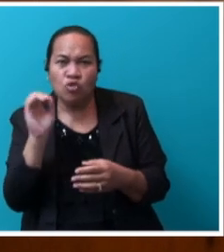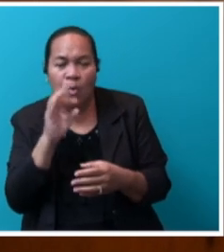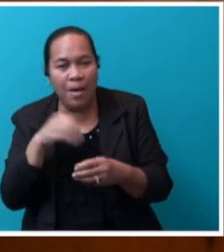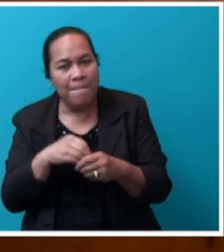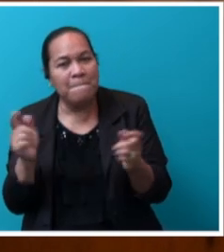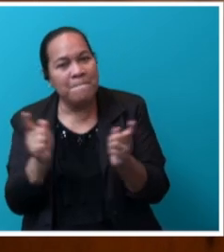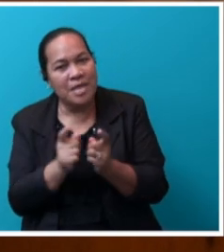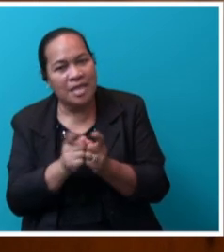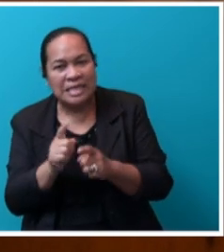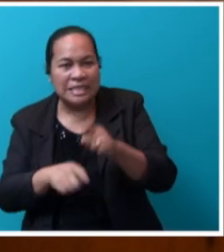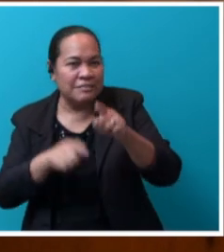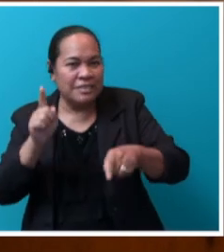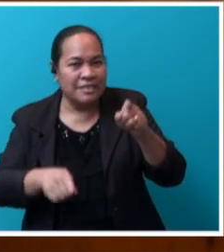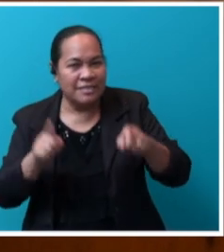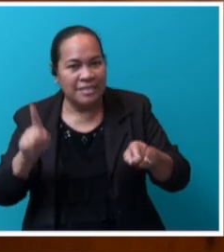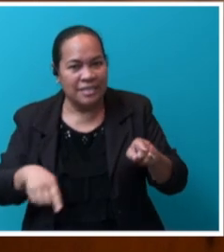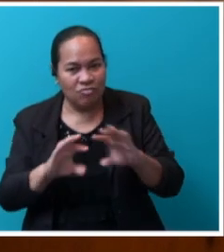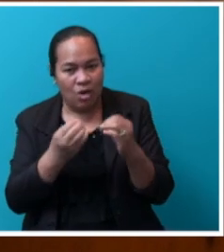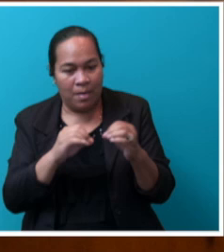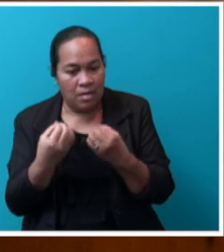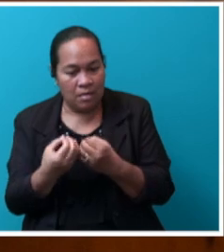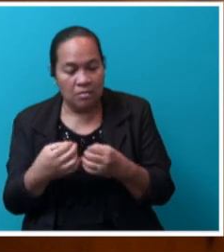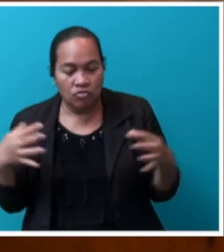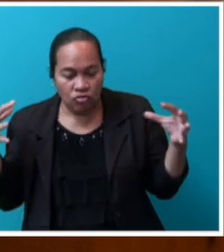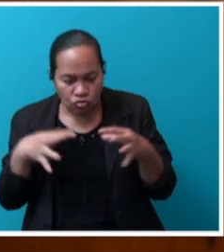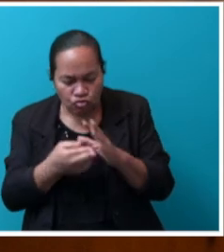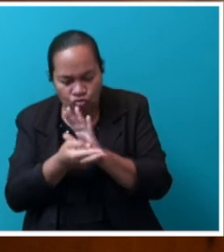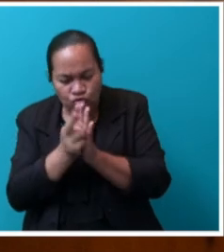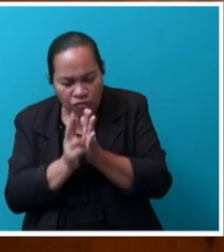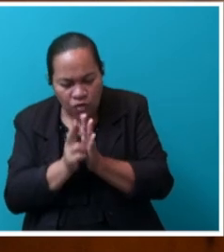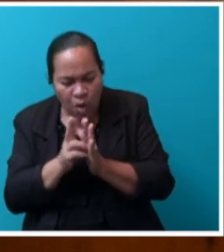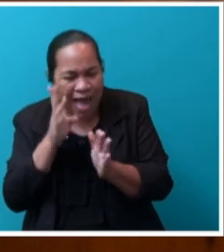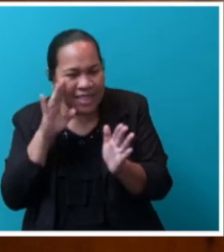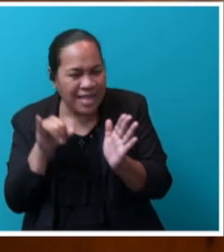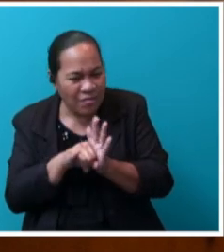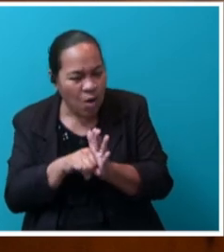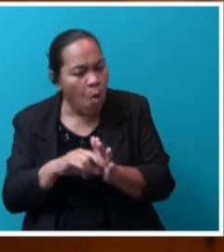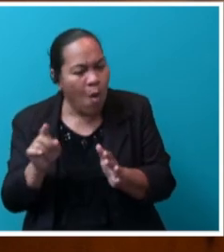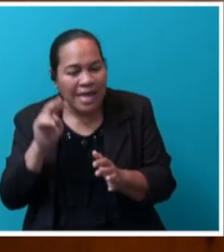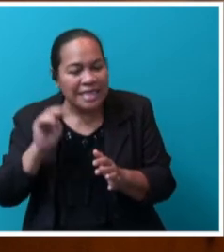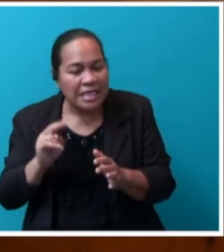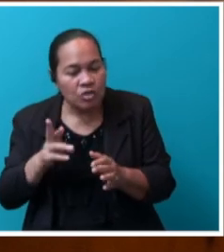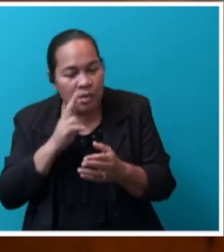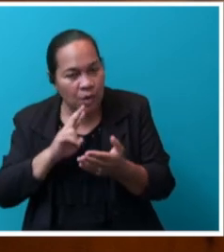key agencies to review data and identify what needs to be reported to the